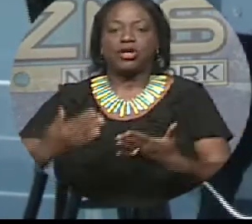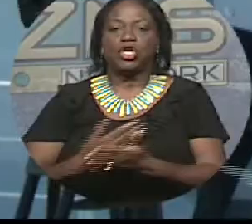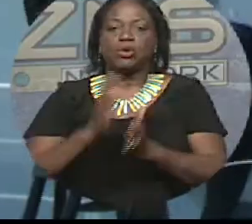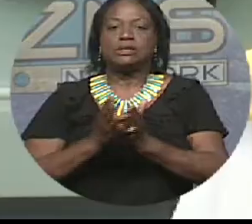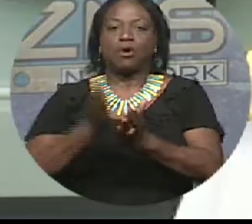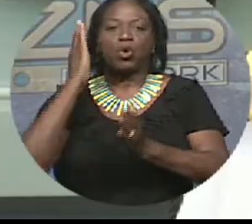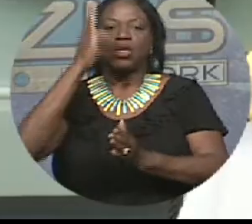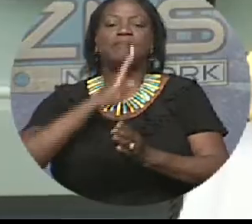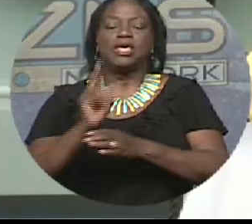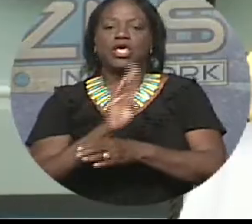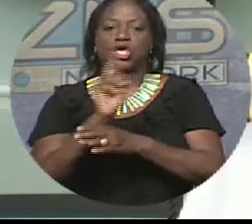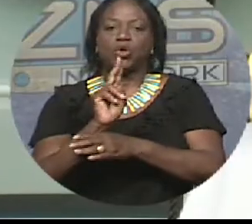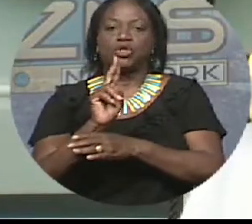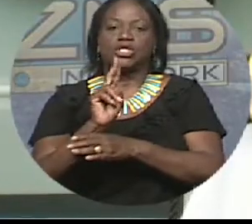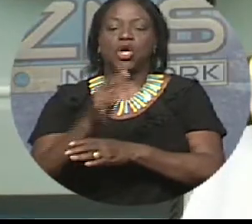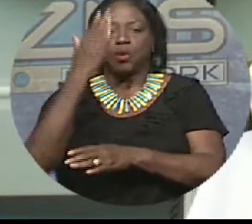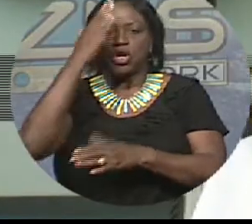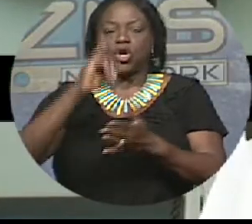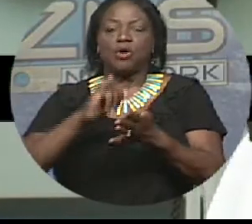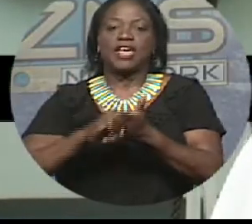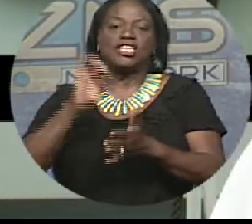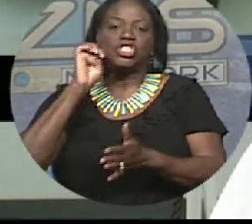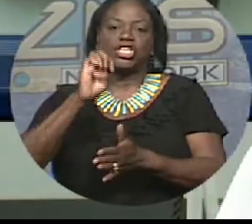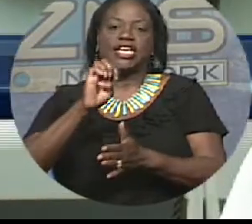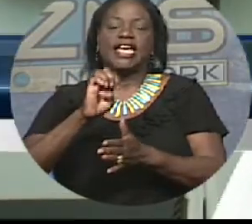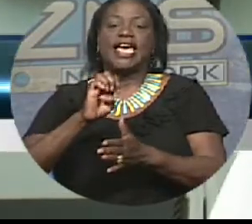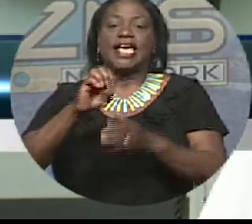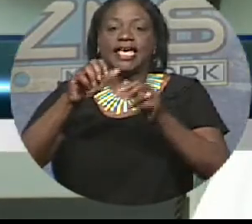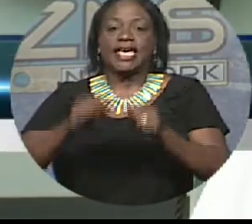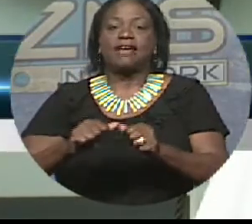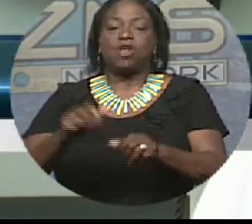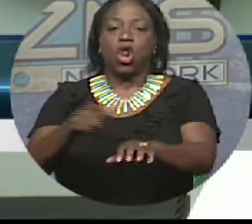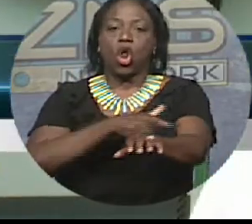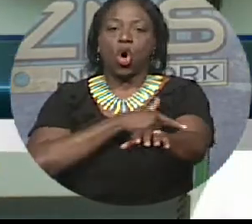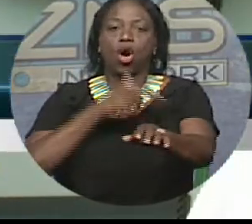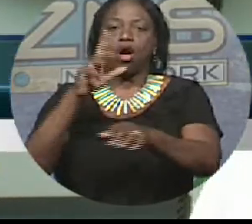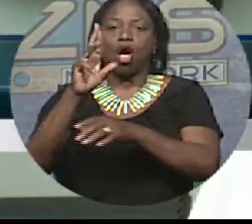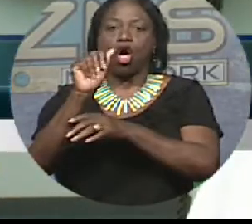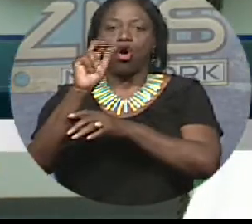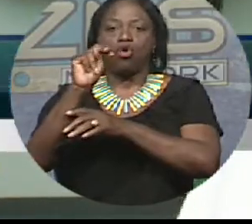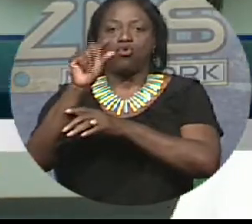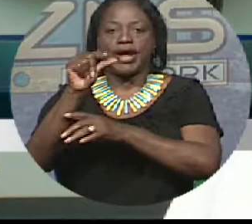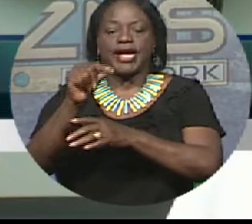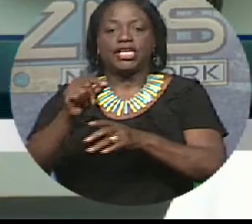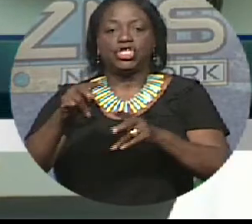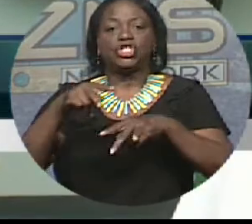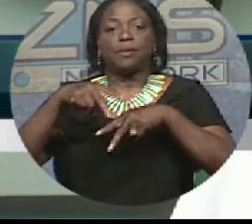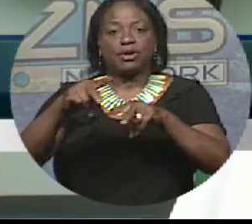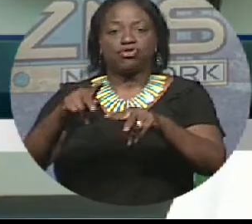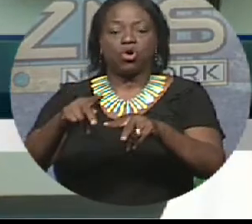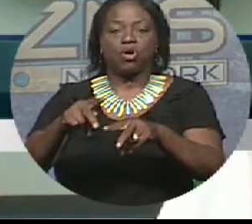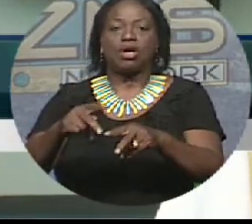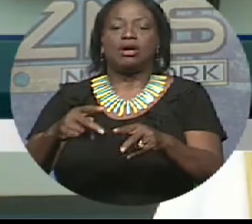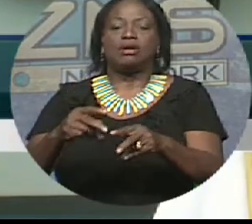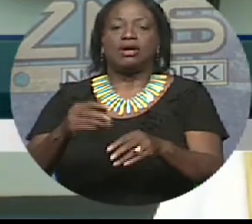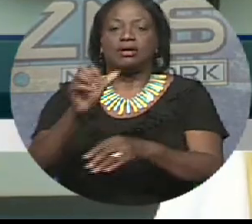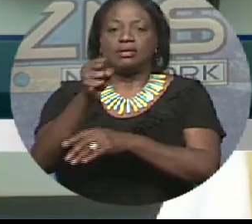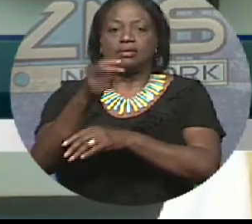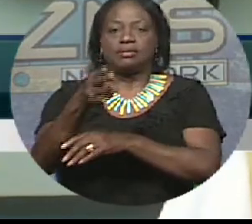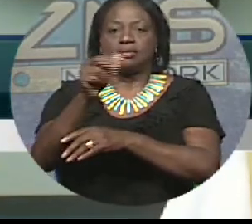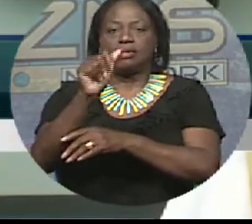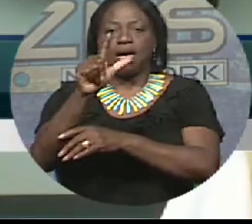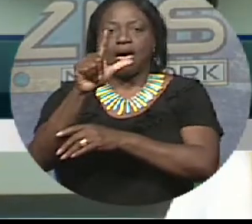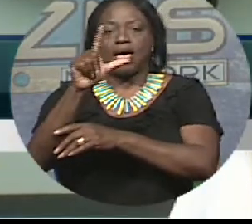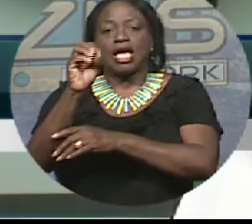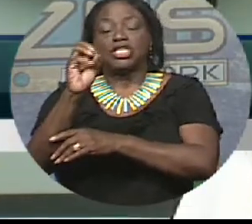be used. We know that she is capable of long-range patrol, shallow water patrols, She's able to